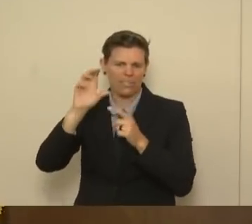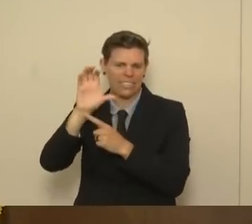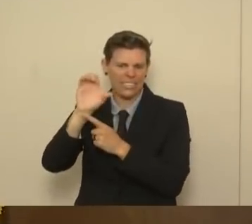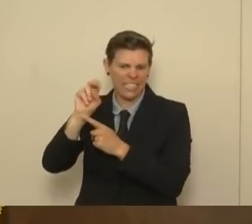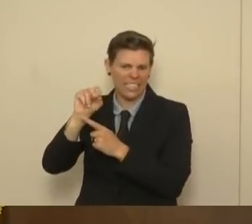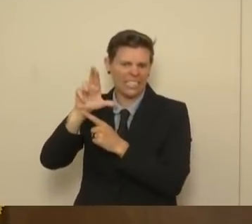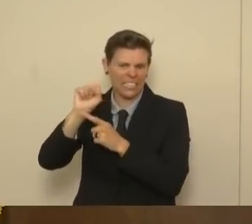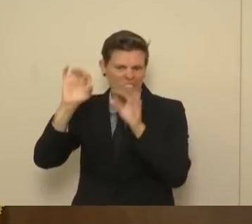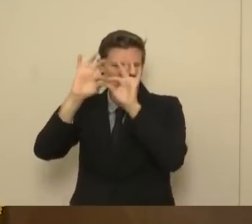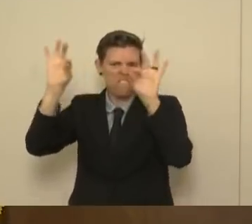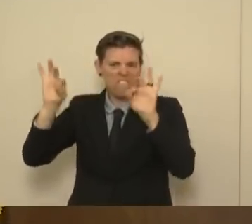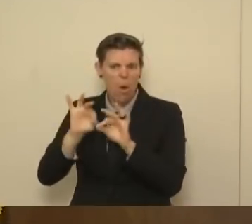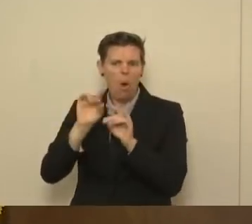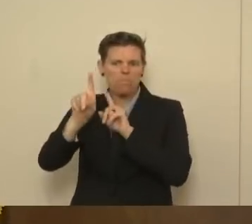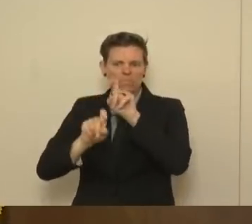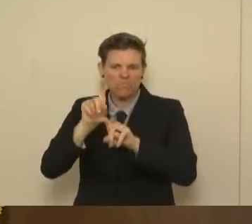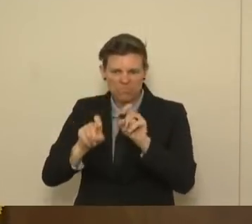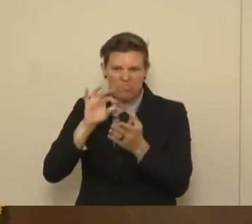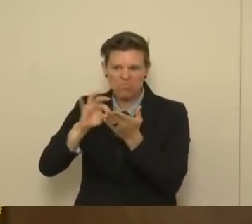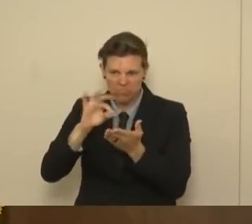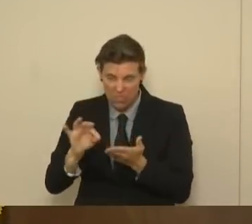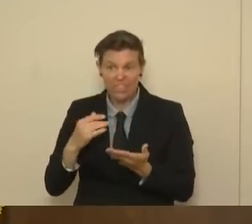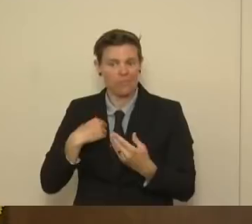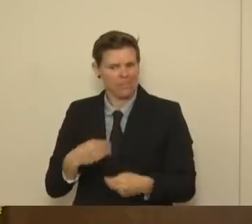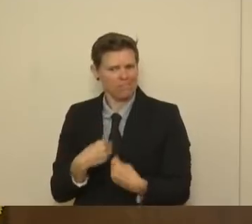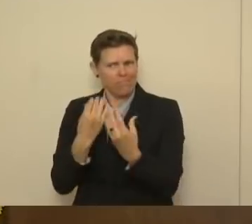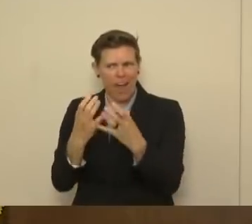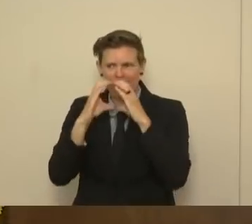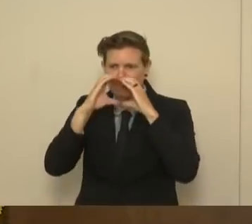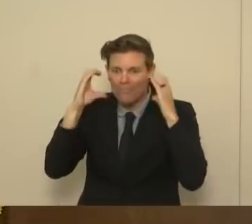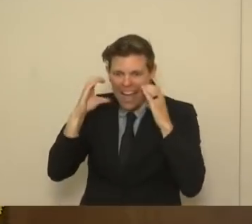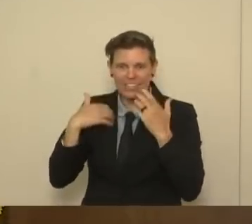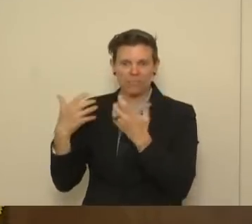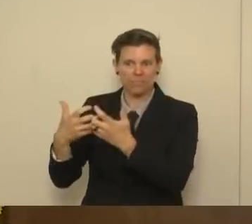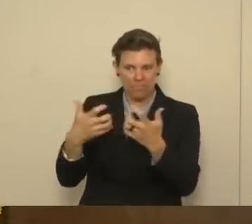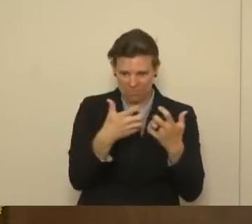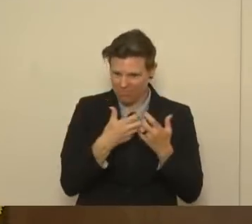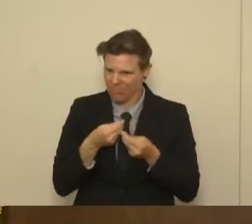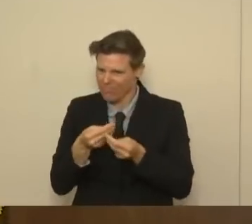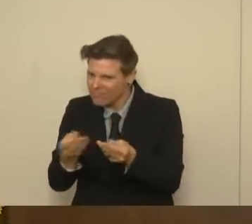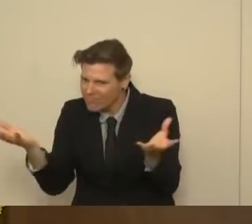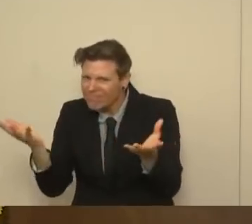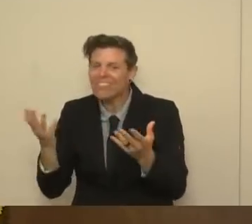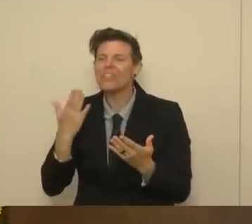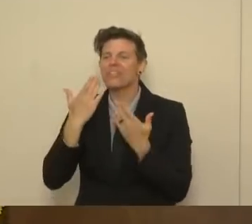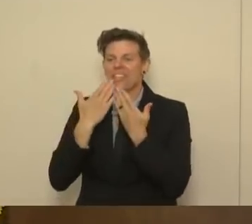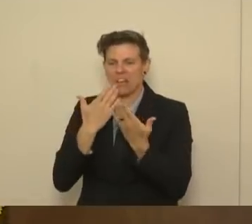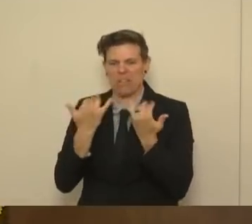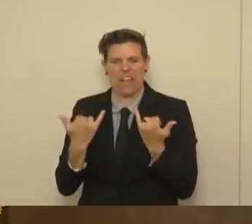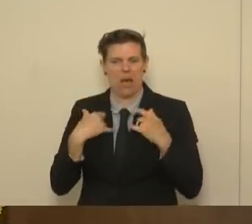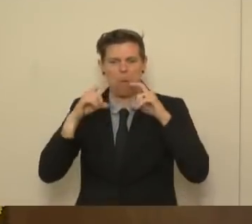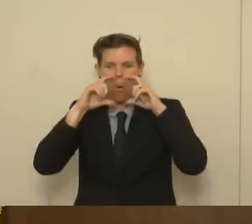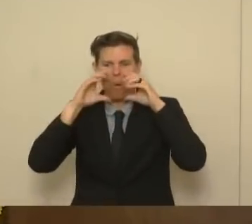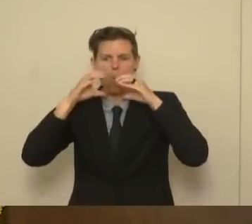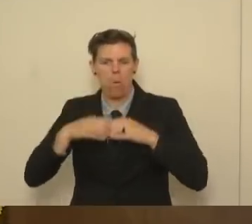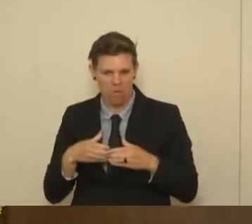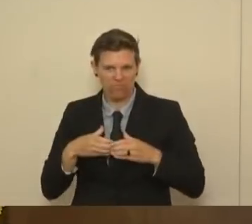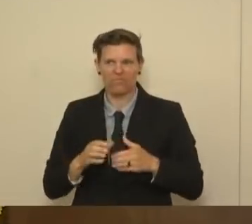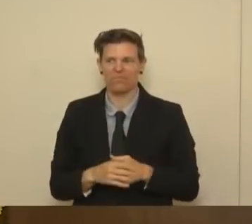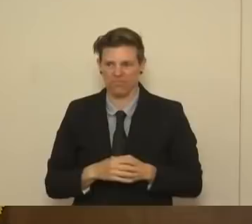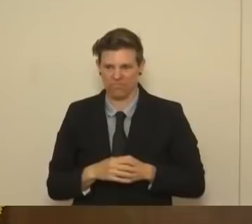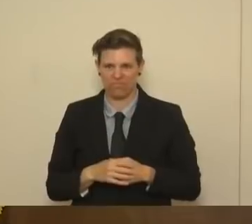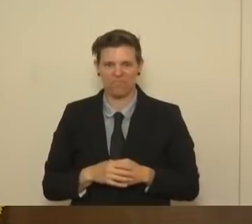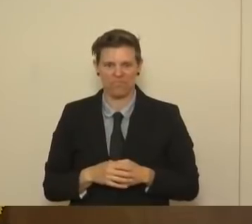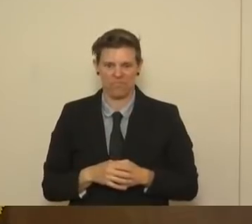census efforts and for making them available to us today. All right, I'm going to take it off so I can, I hope,